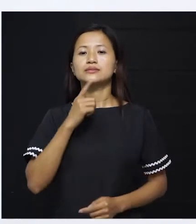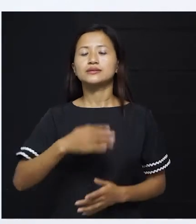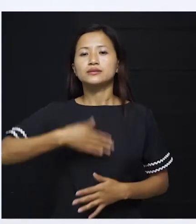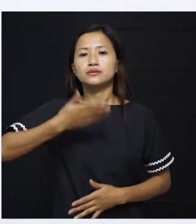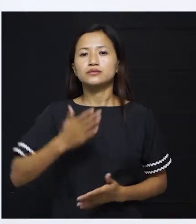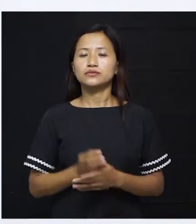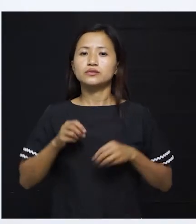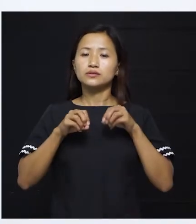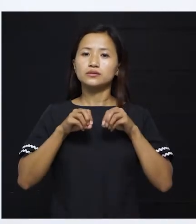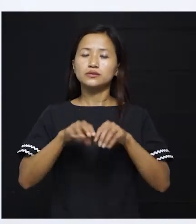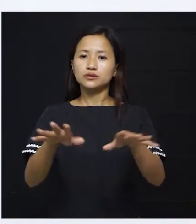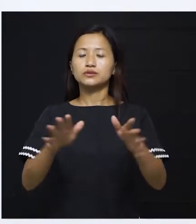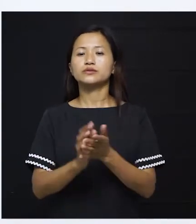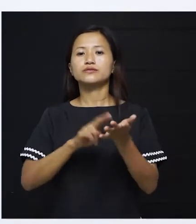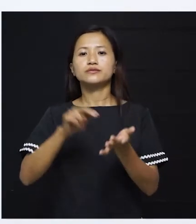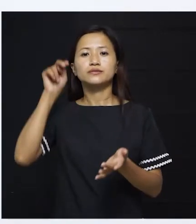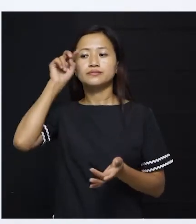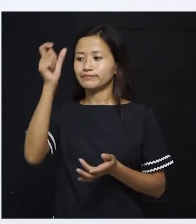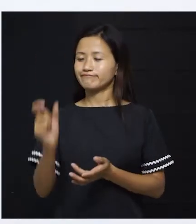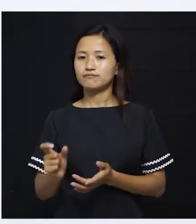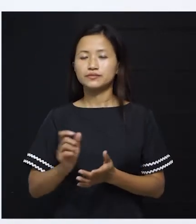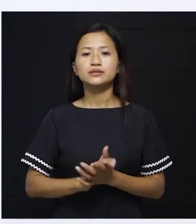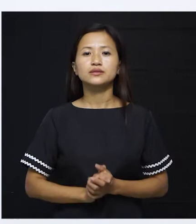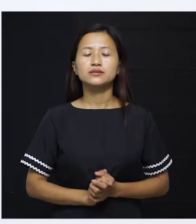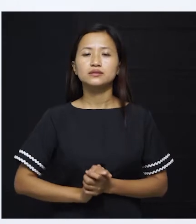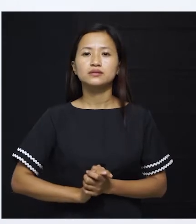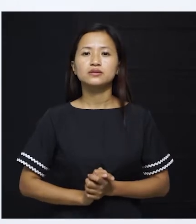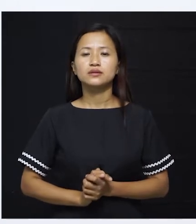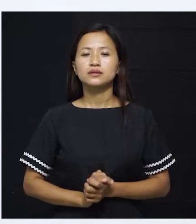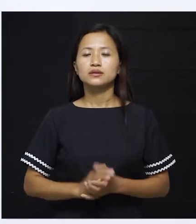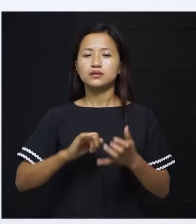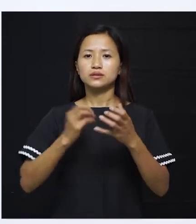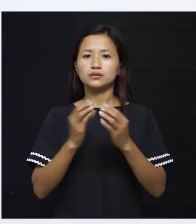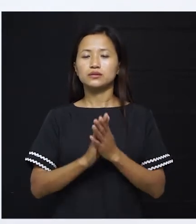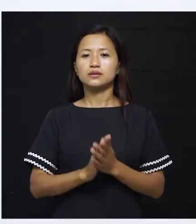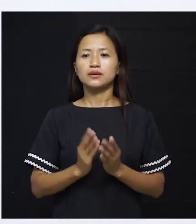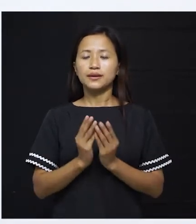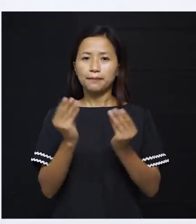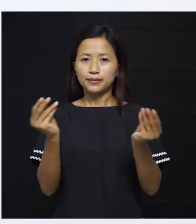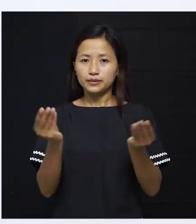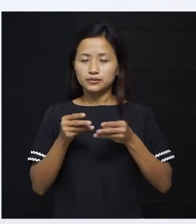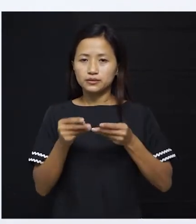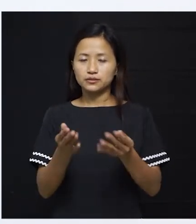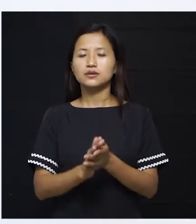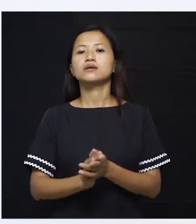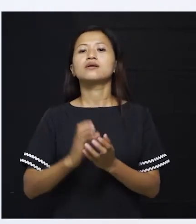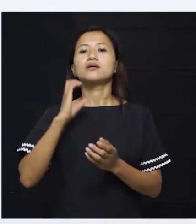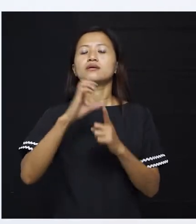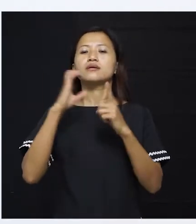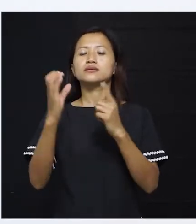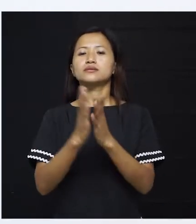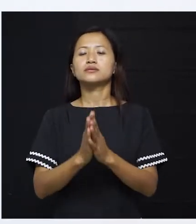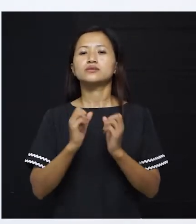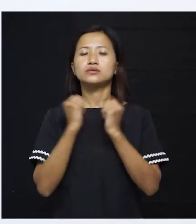about the distribution of Nagas and with the subtopics, material culture, the social life